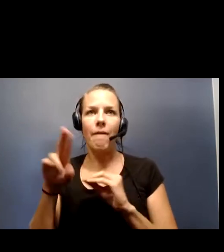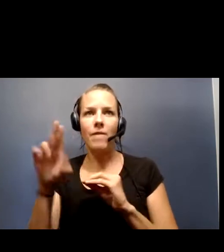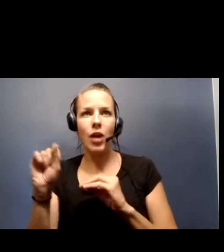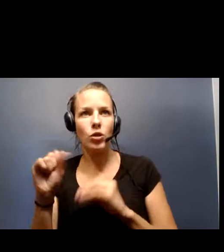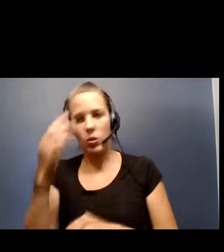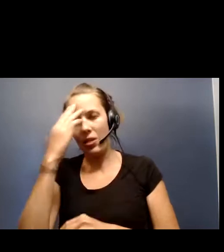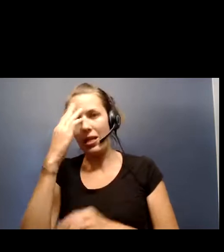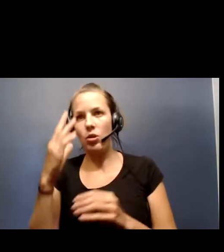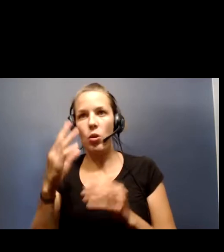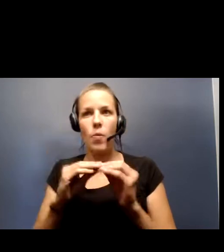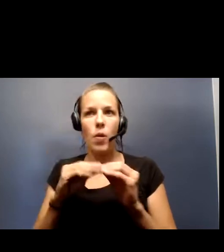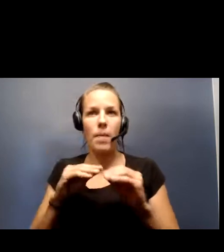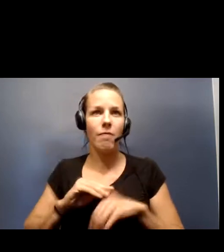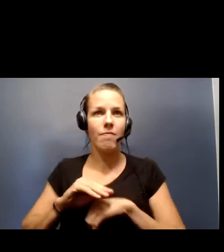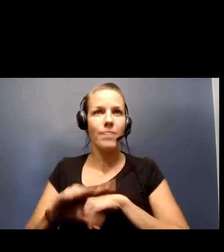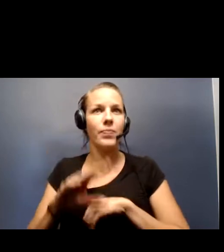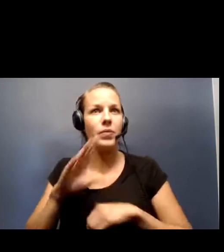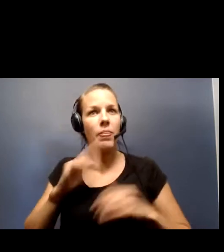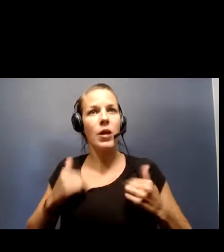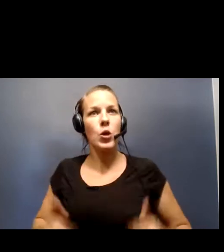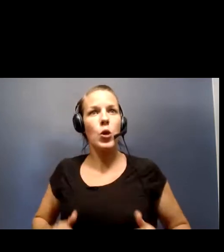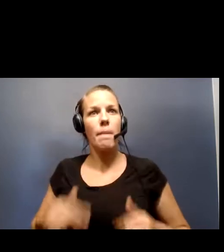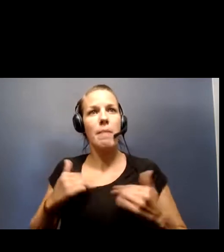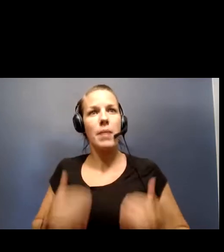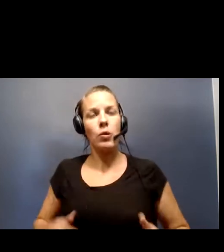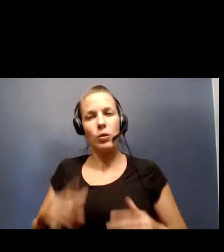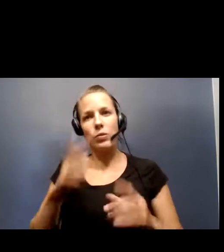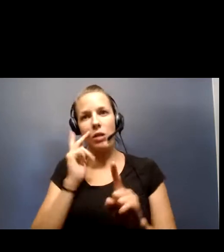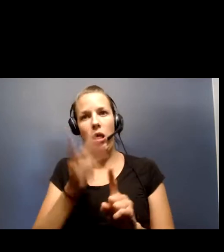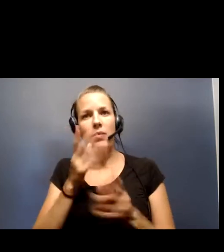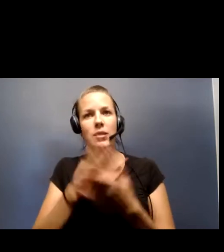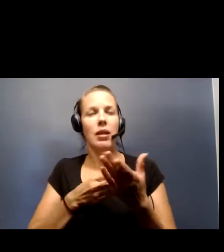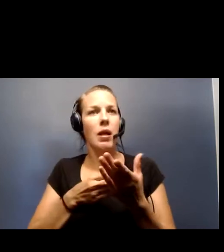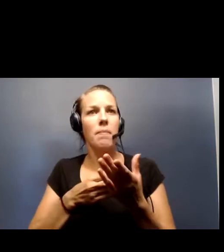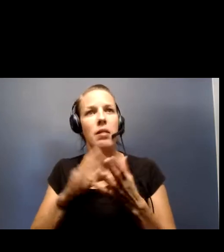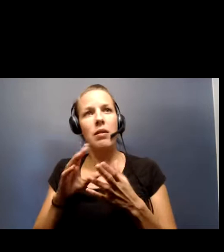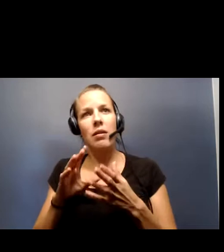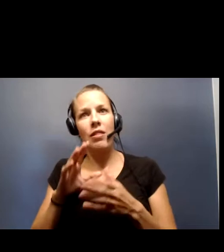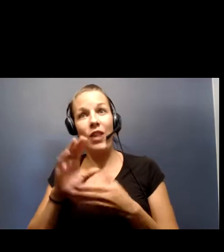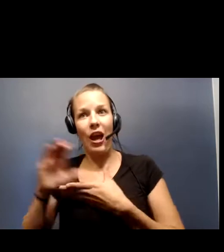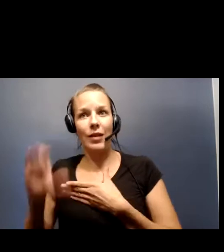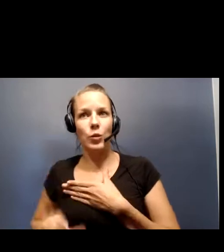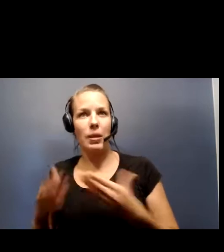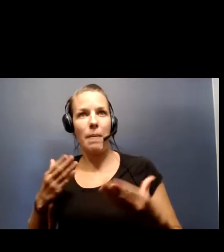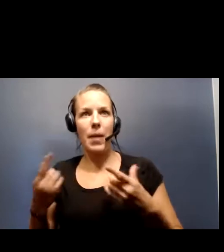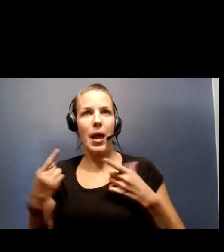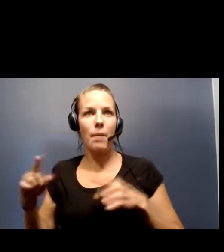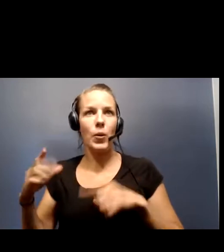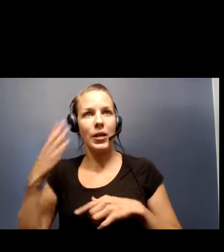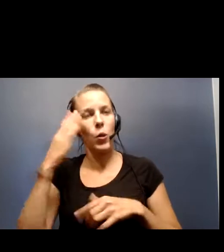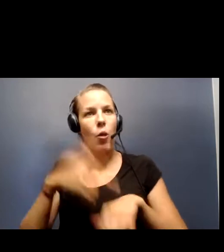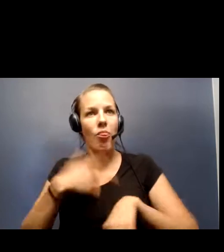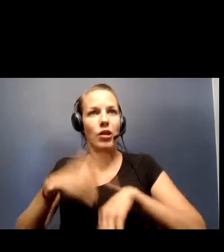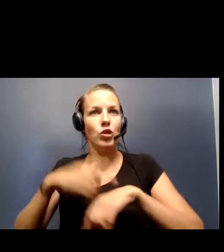about the effects it can have on the human body, and we've had a small glimpse of maybe some of the lingering consequences. We don't know the long-term